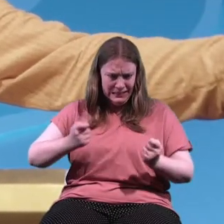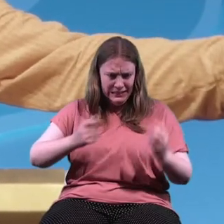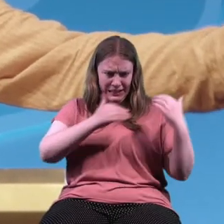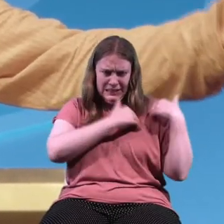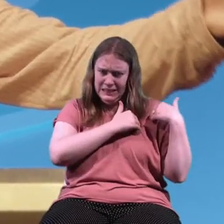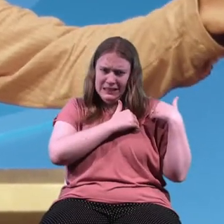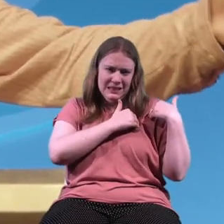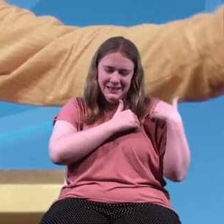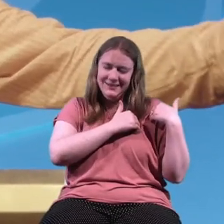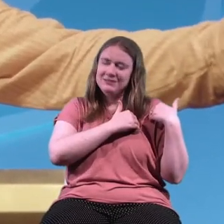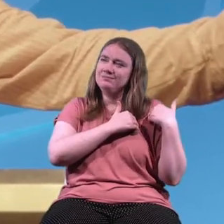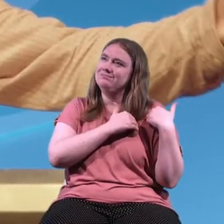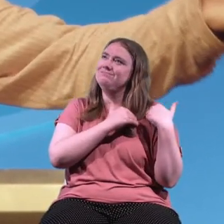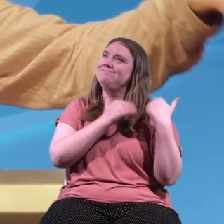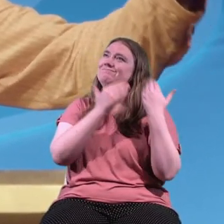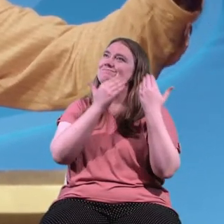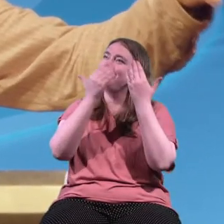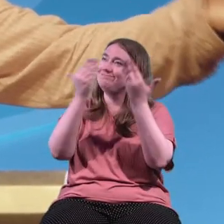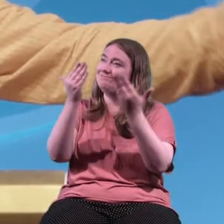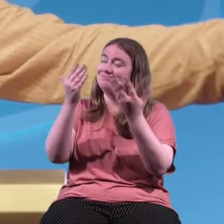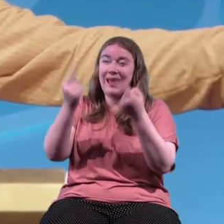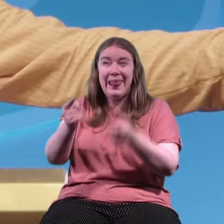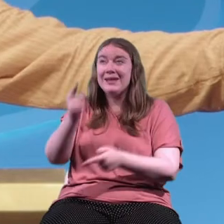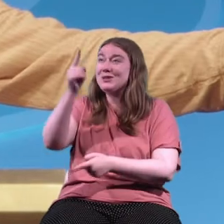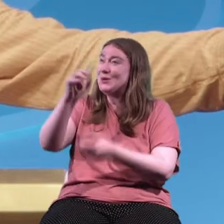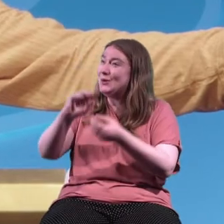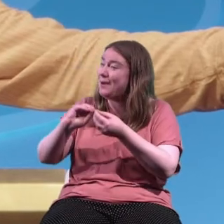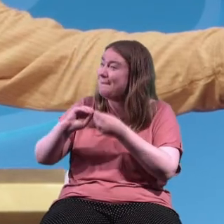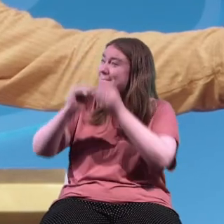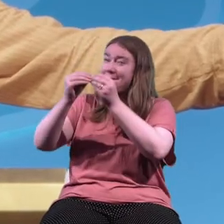our maker and our redeemer, our rock.